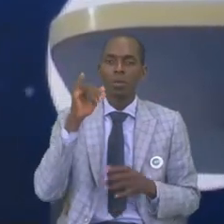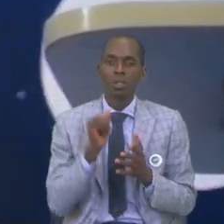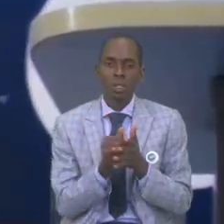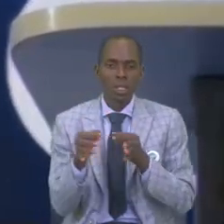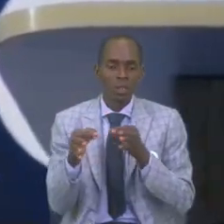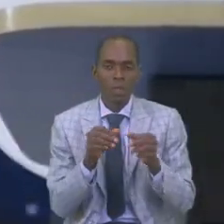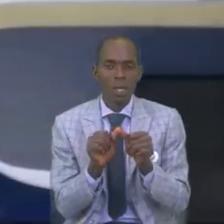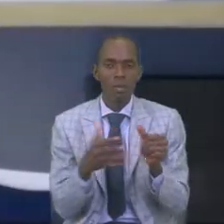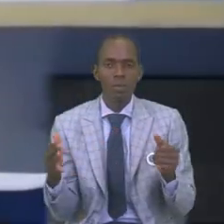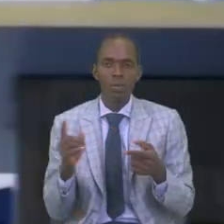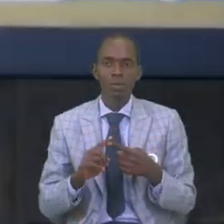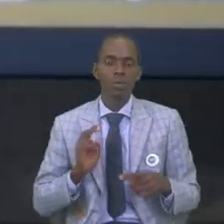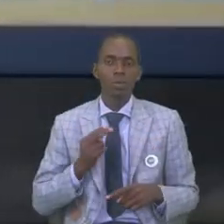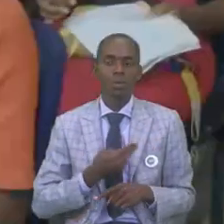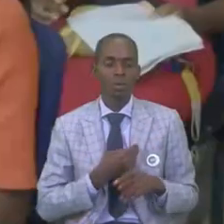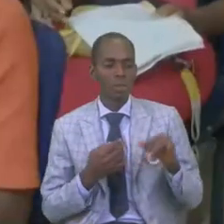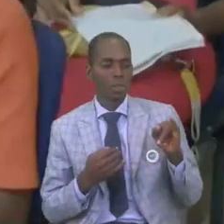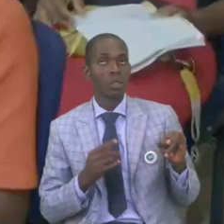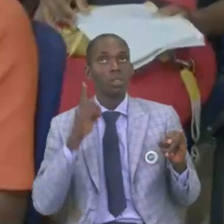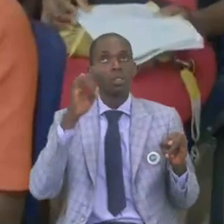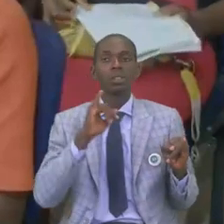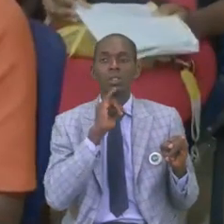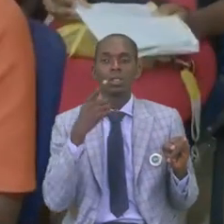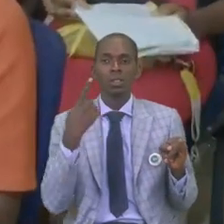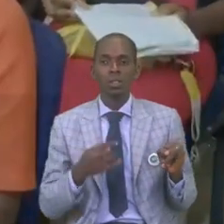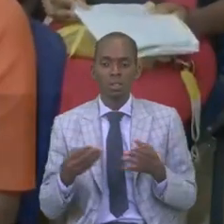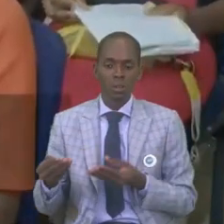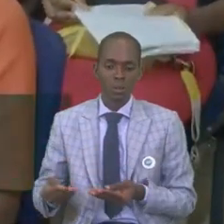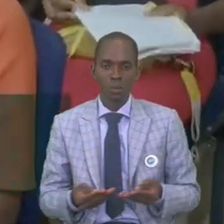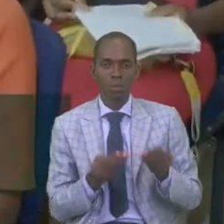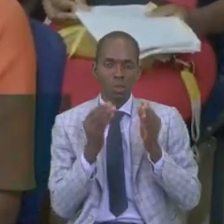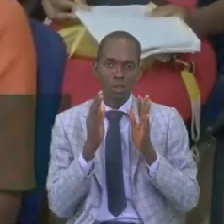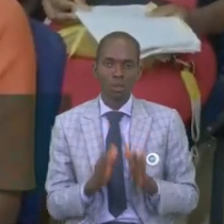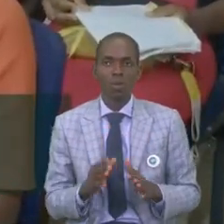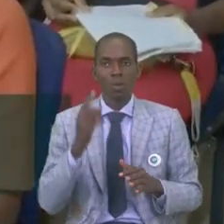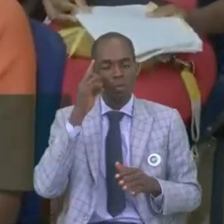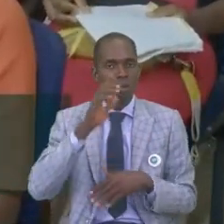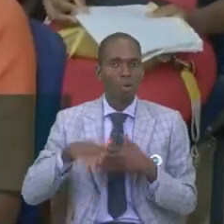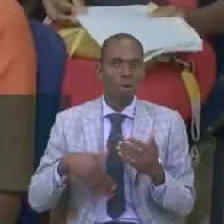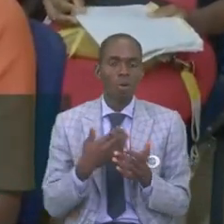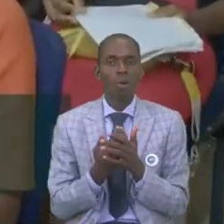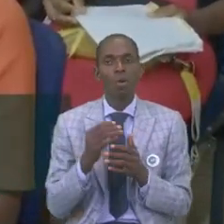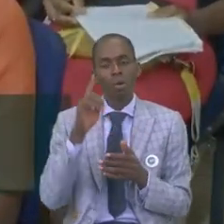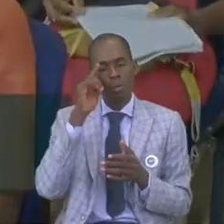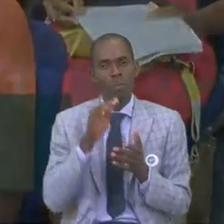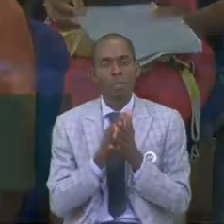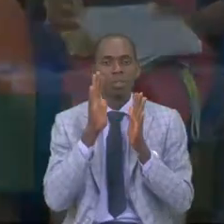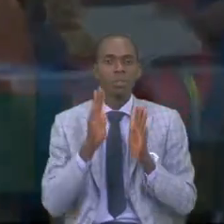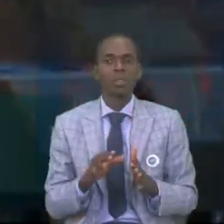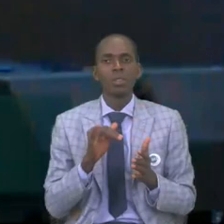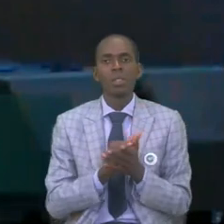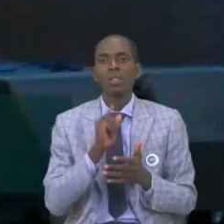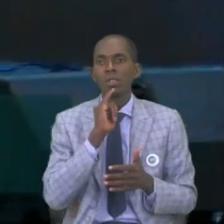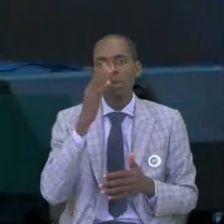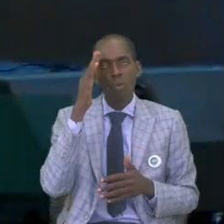us. He is the intercessor for all believers. And that's why he is